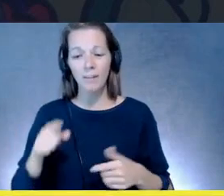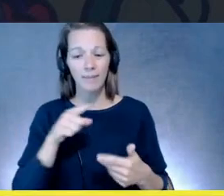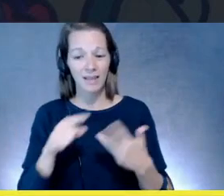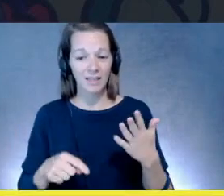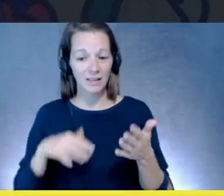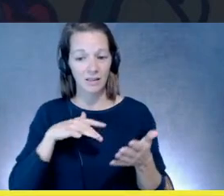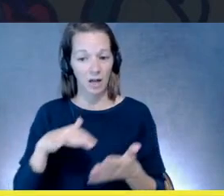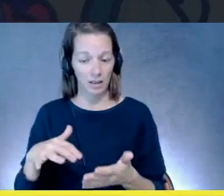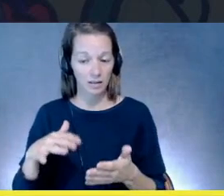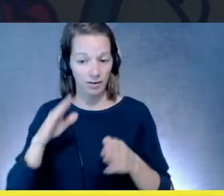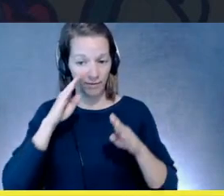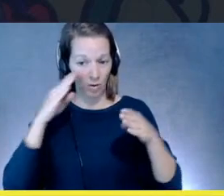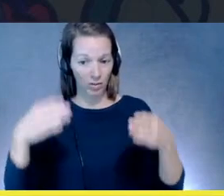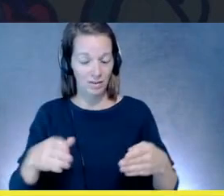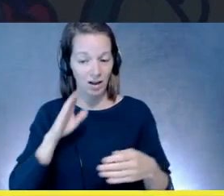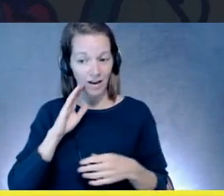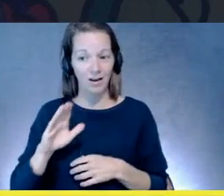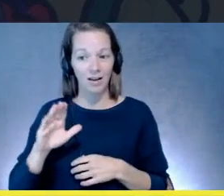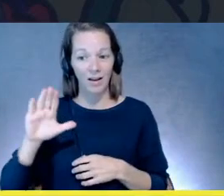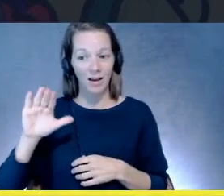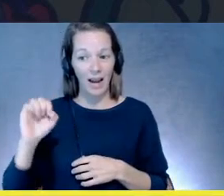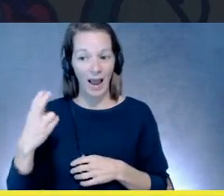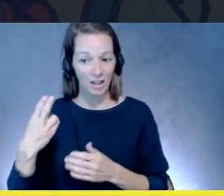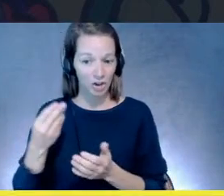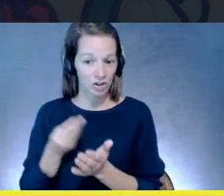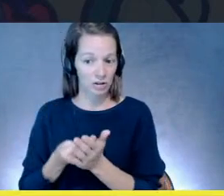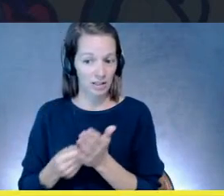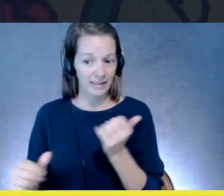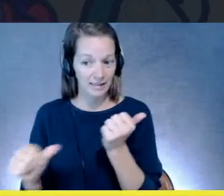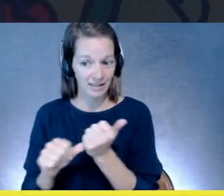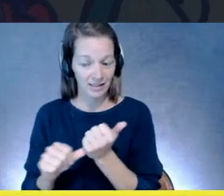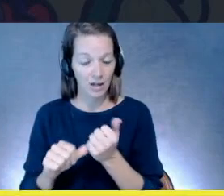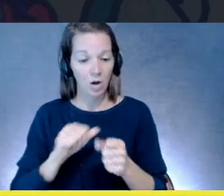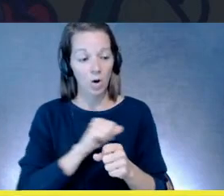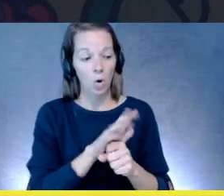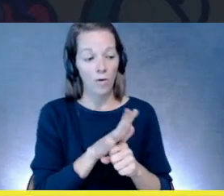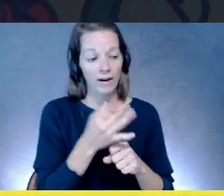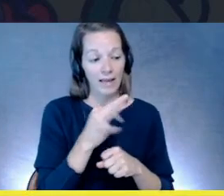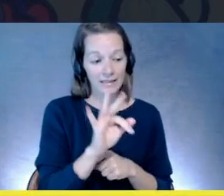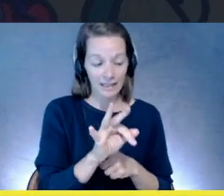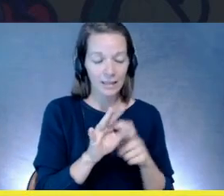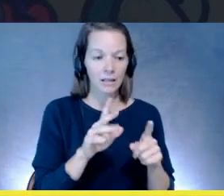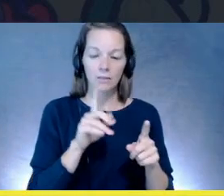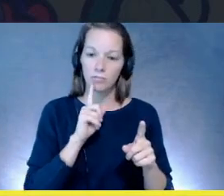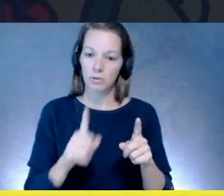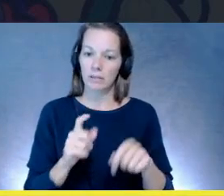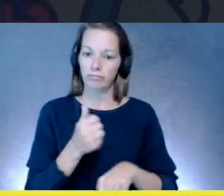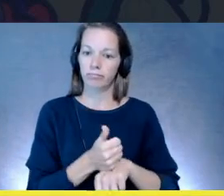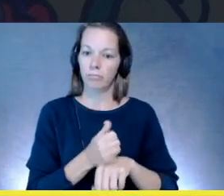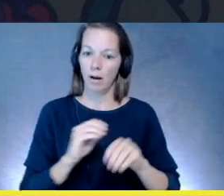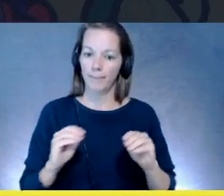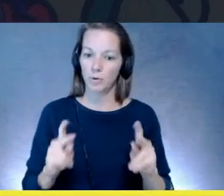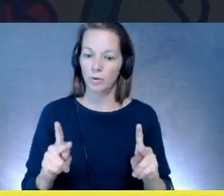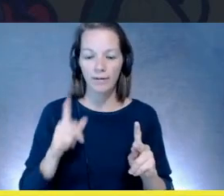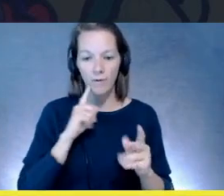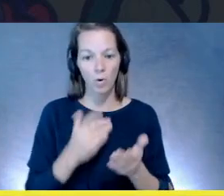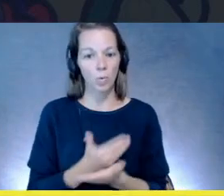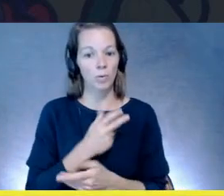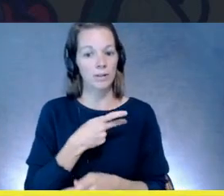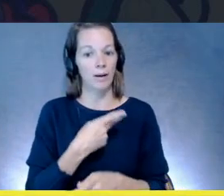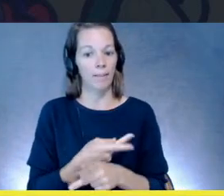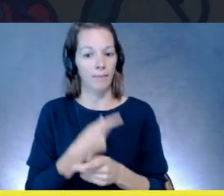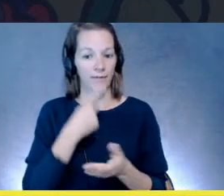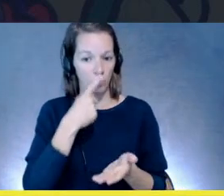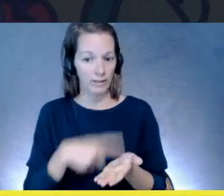focus on cash assistance. COVID-19 has really created an opportunity for a new kind of research, in